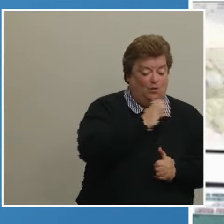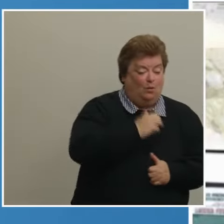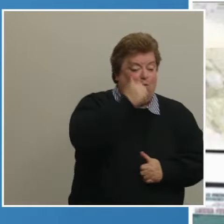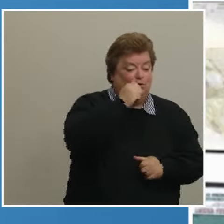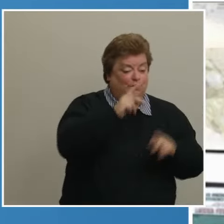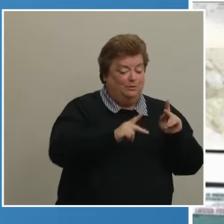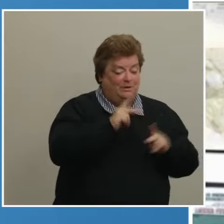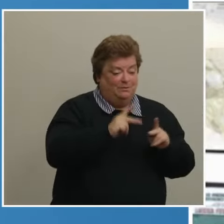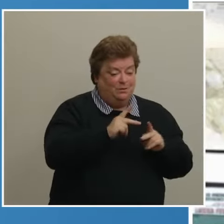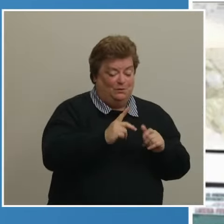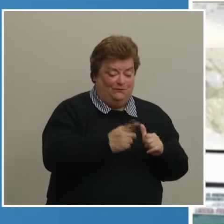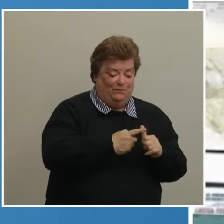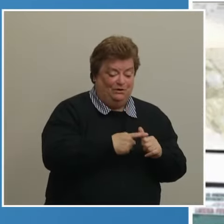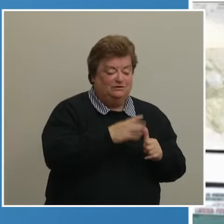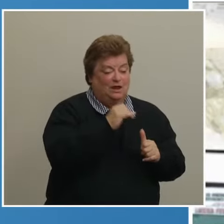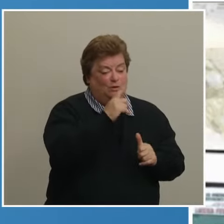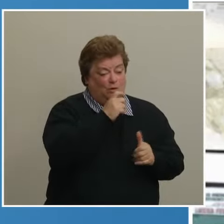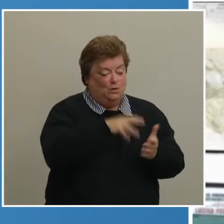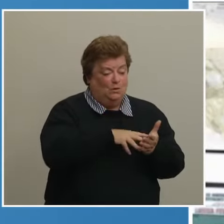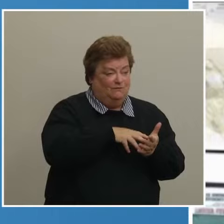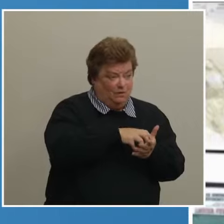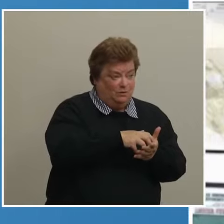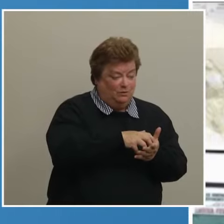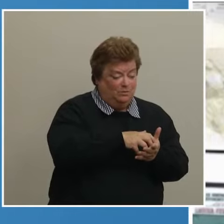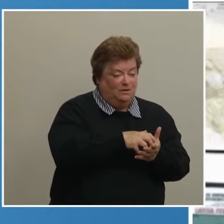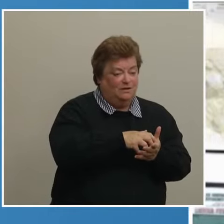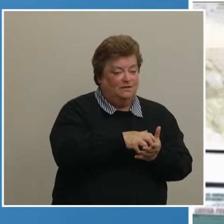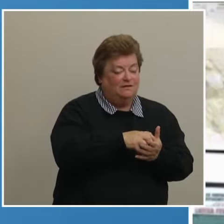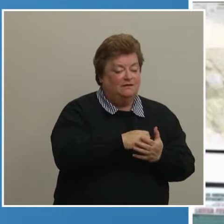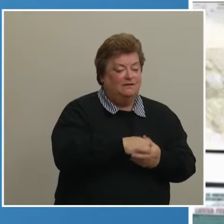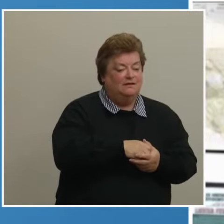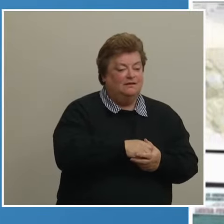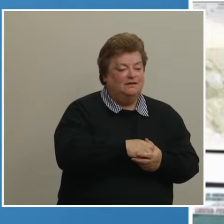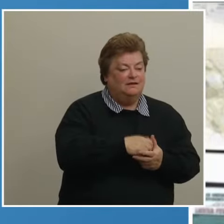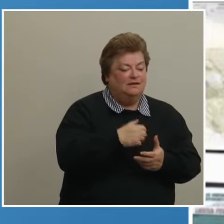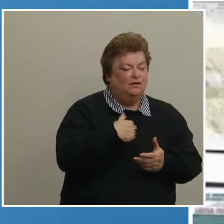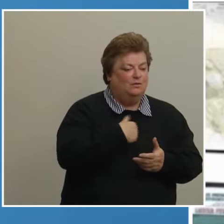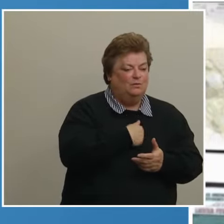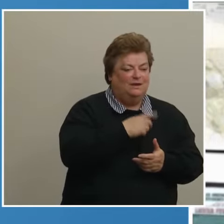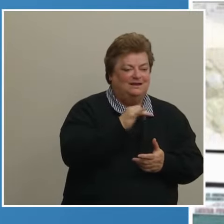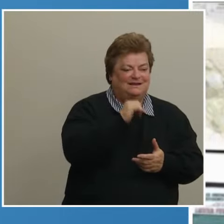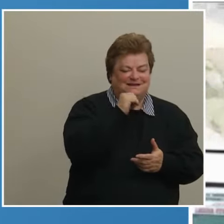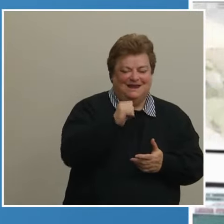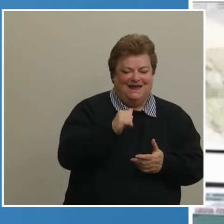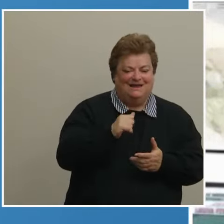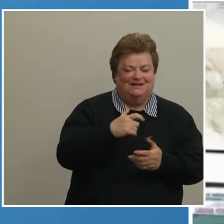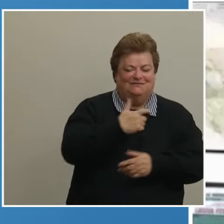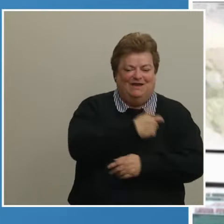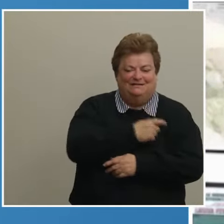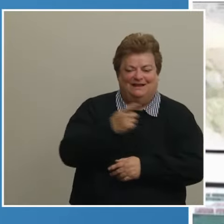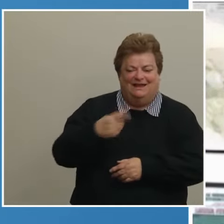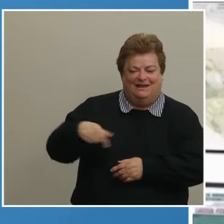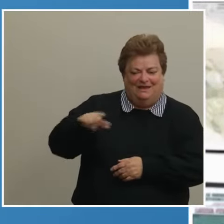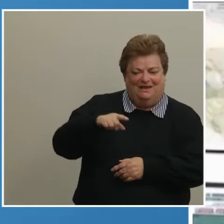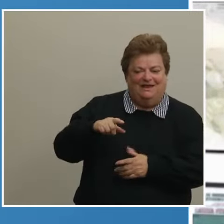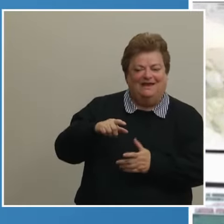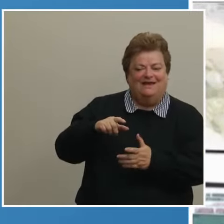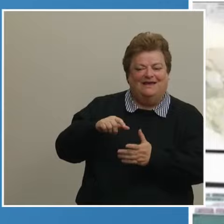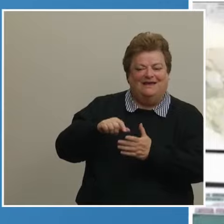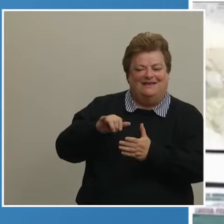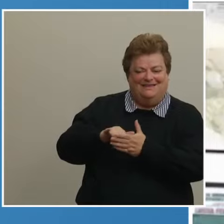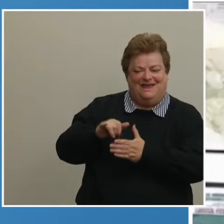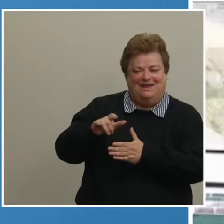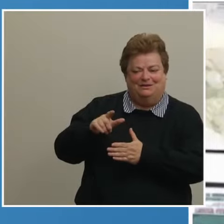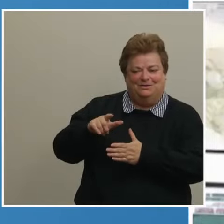are most vulnerable, we did not vaccinate the proportion of the community that's most responsible